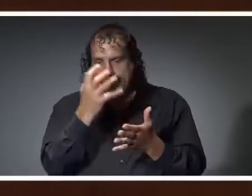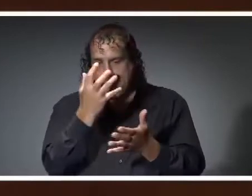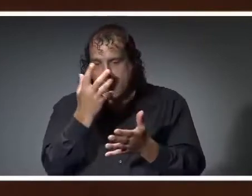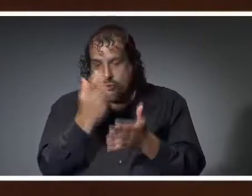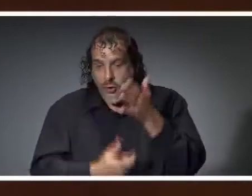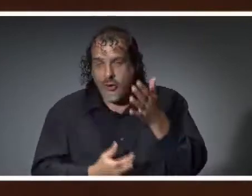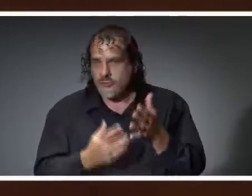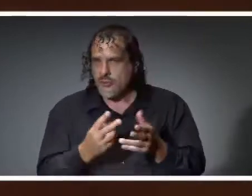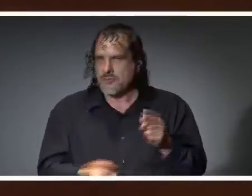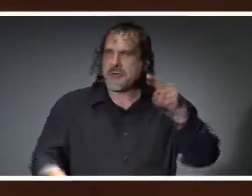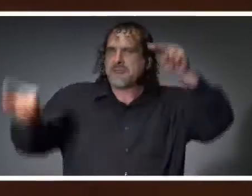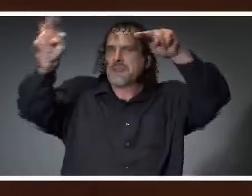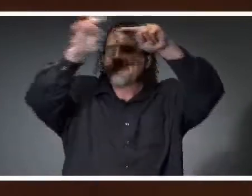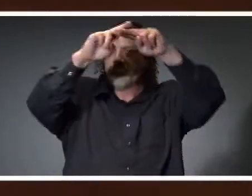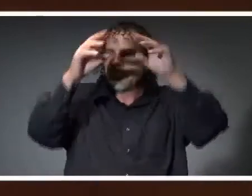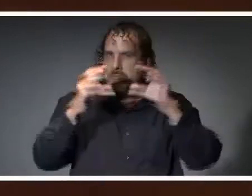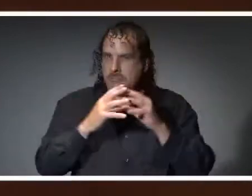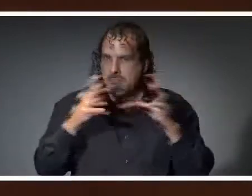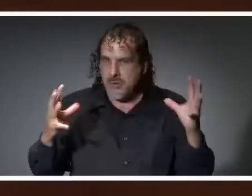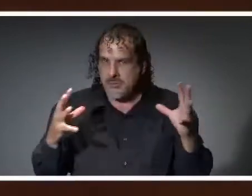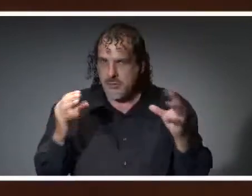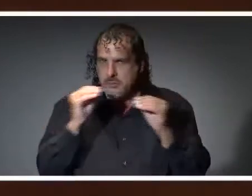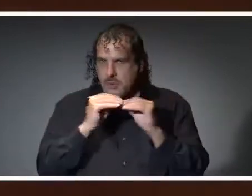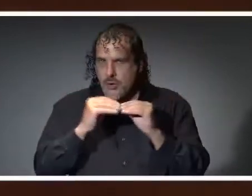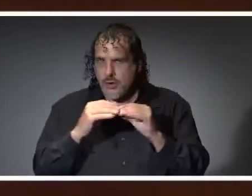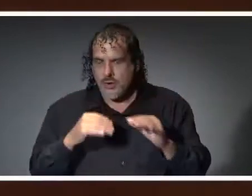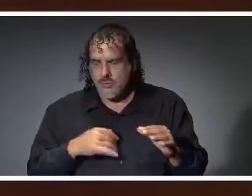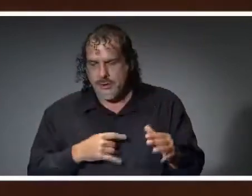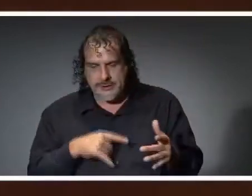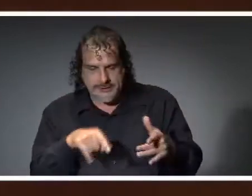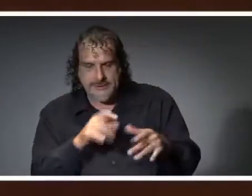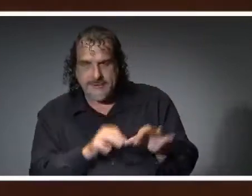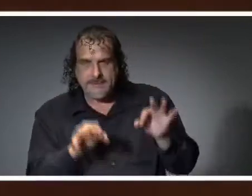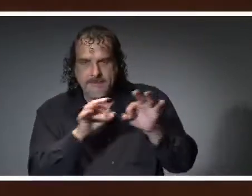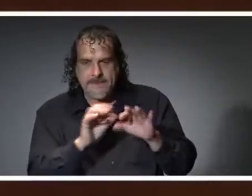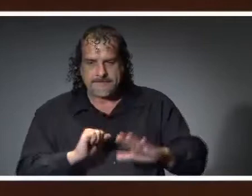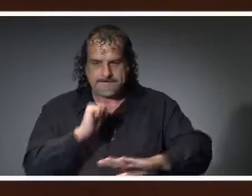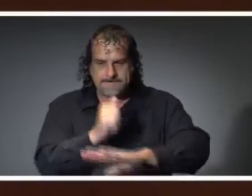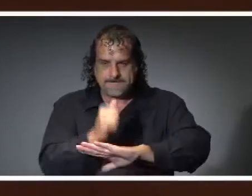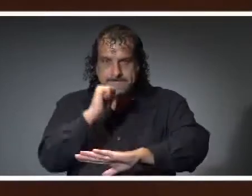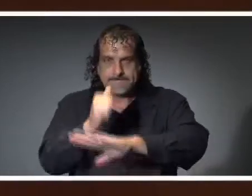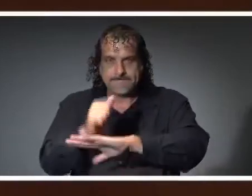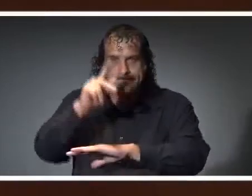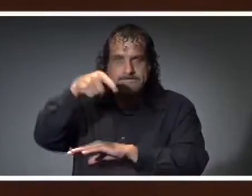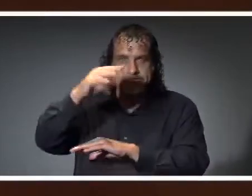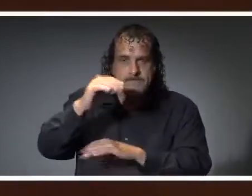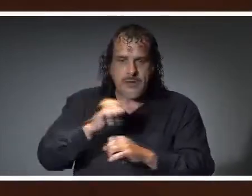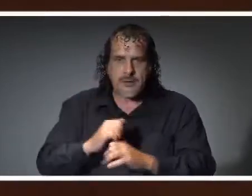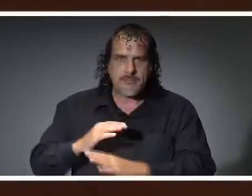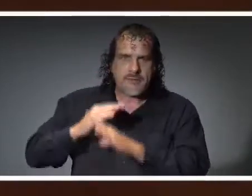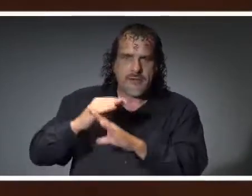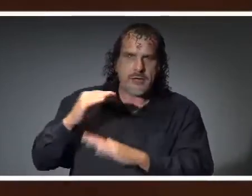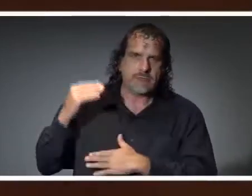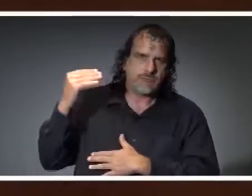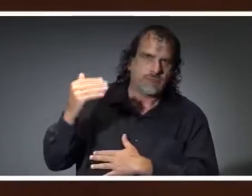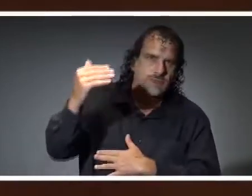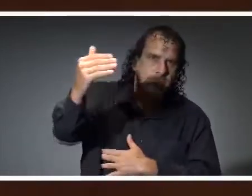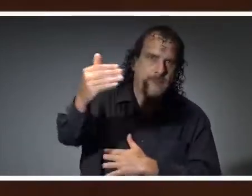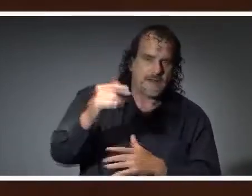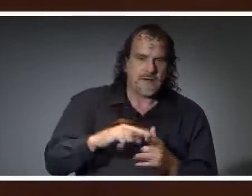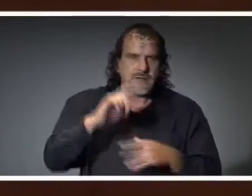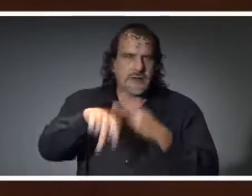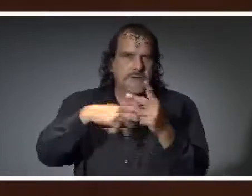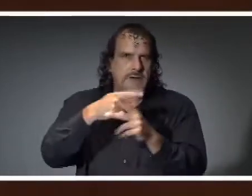it is substantial in ensuring that we get the pumps in place and hopefully prevention down the road of this